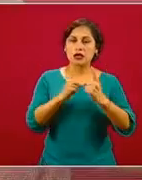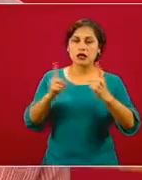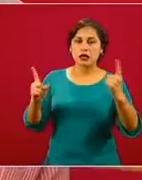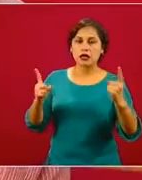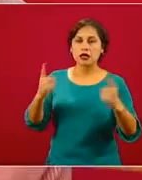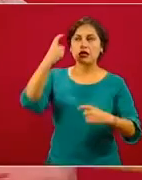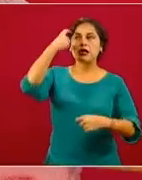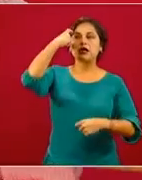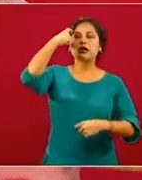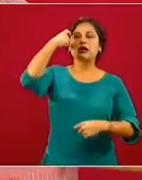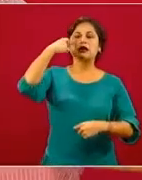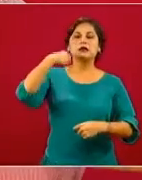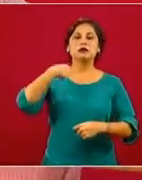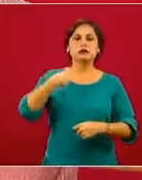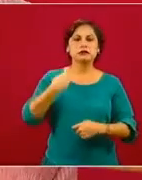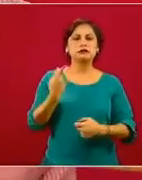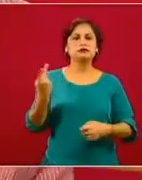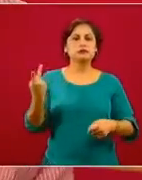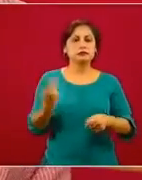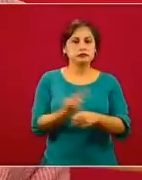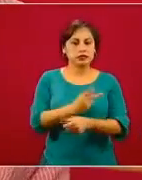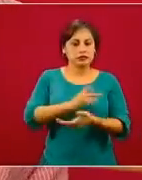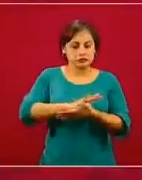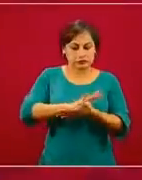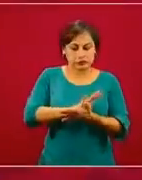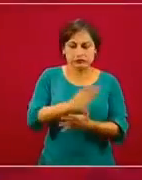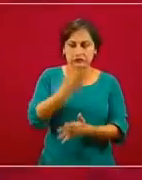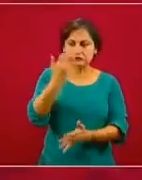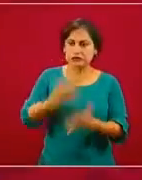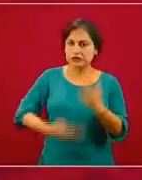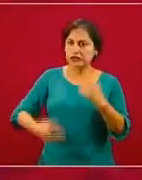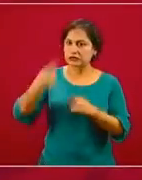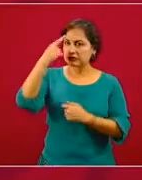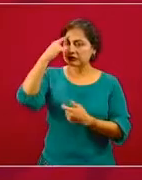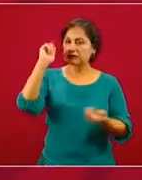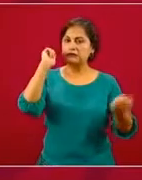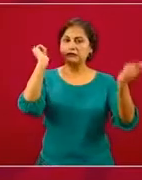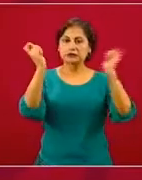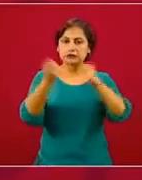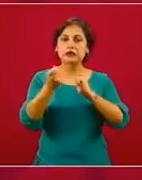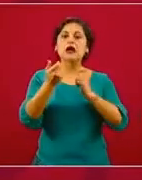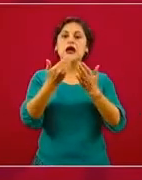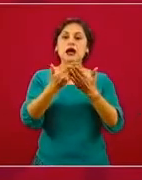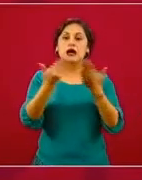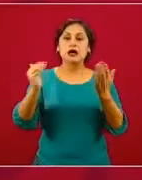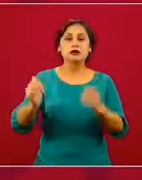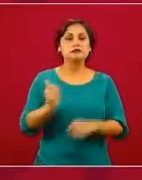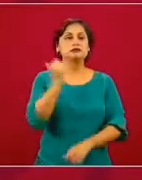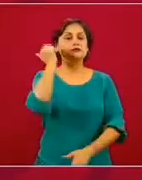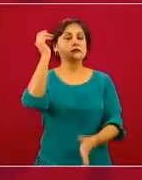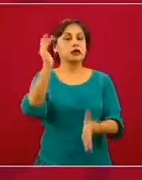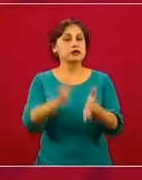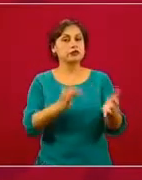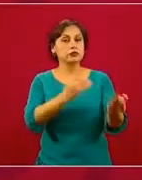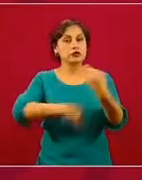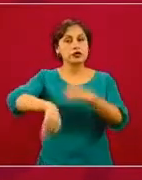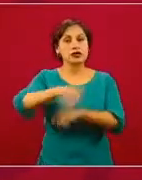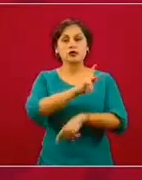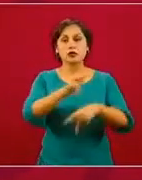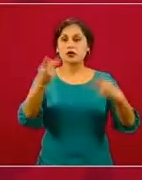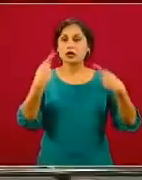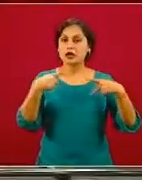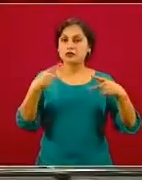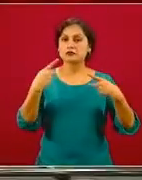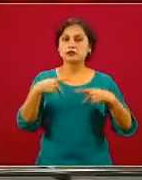been discussing today. Remember, lack of empathy, aggression, antisocial behaviors